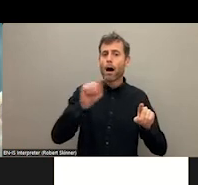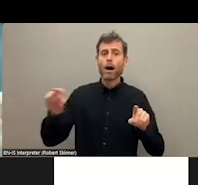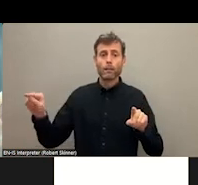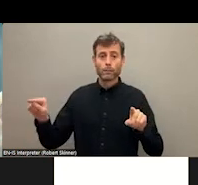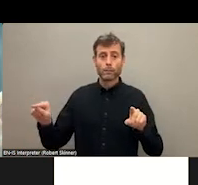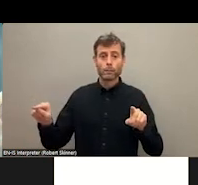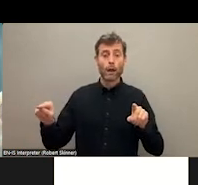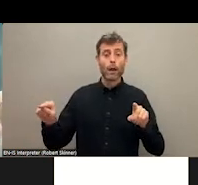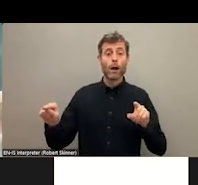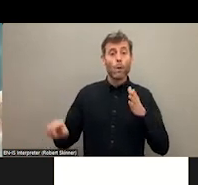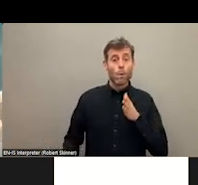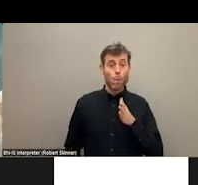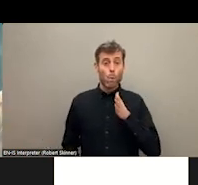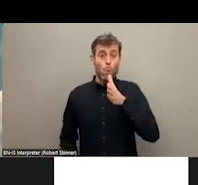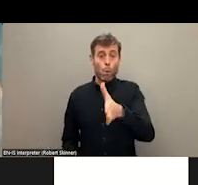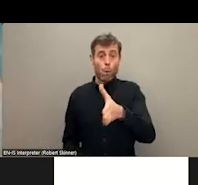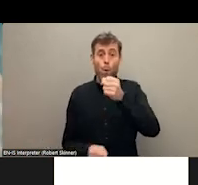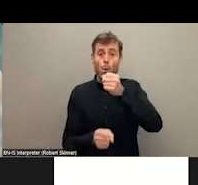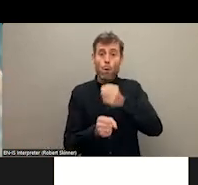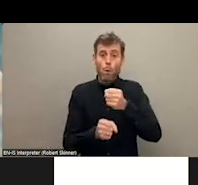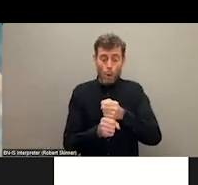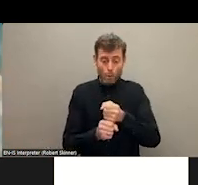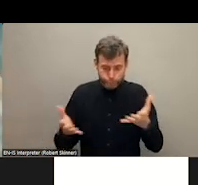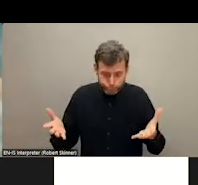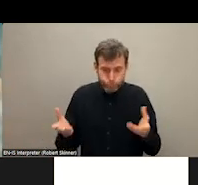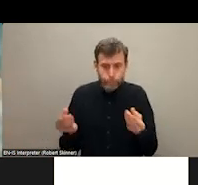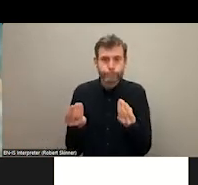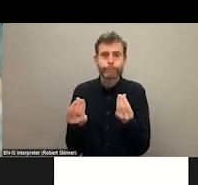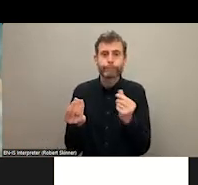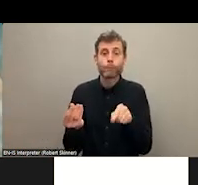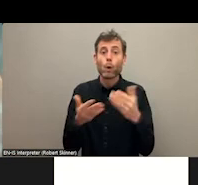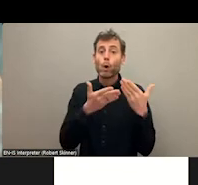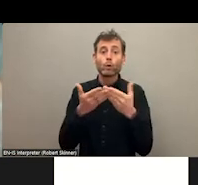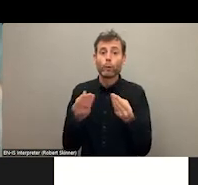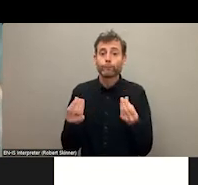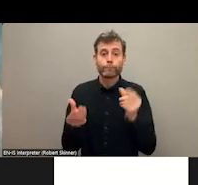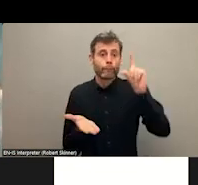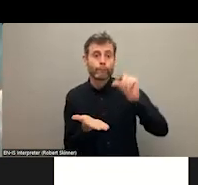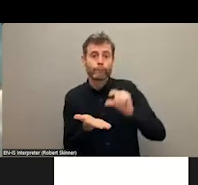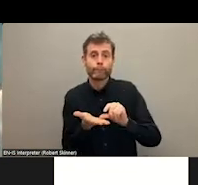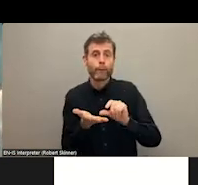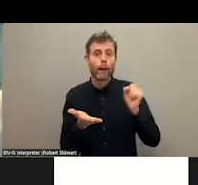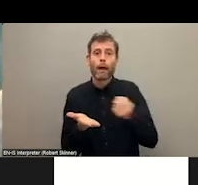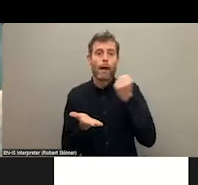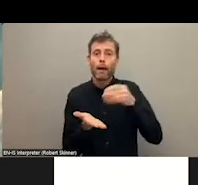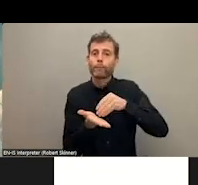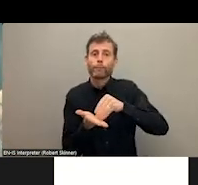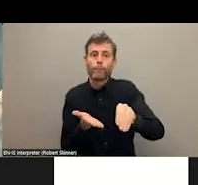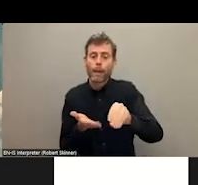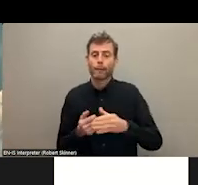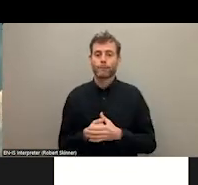this material, which is really essential for their education. Thank you. Thanks so much, Abdul. I'm sorry, we're realizing